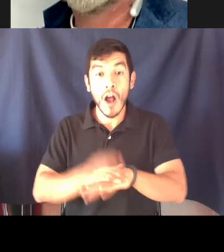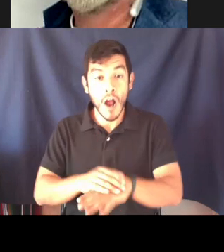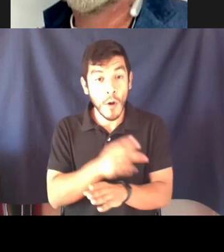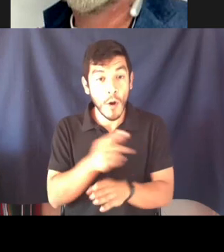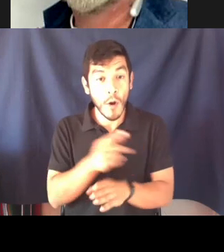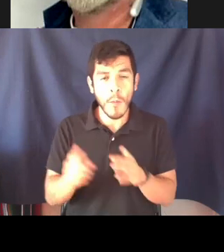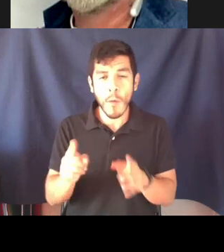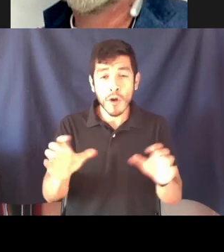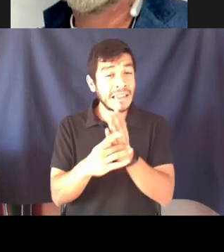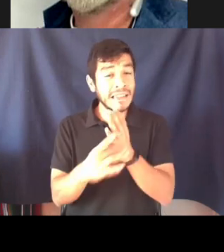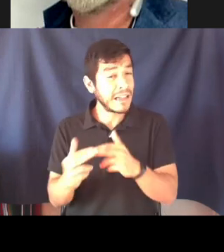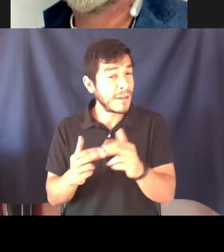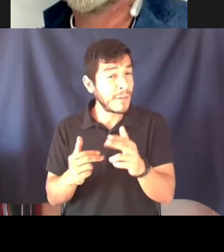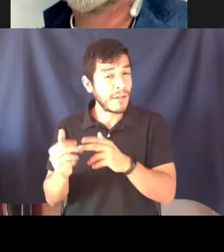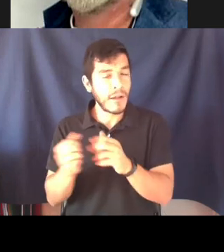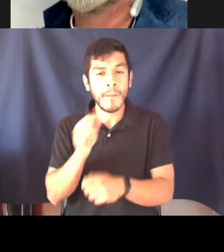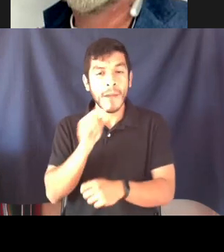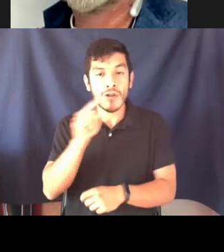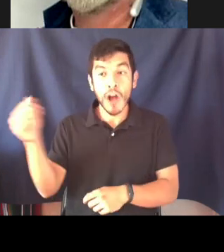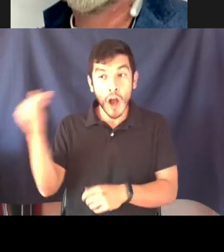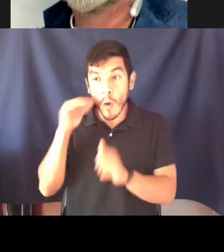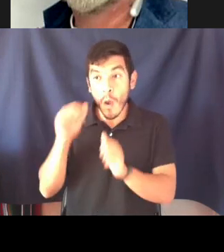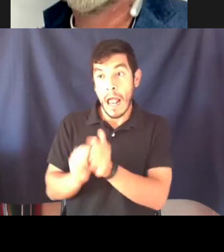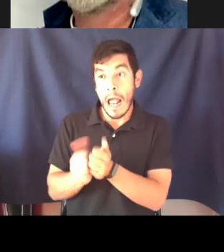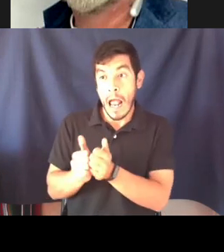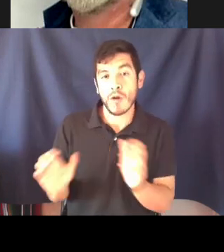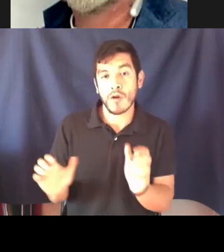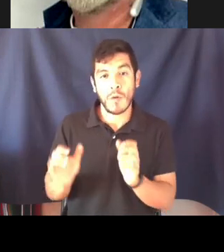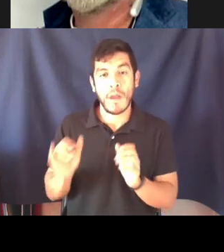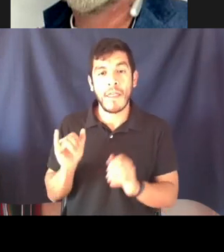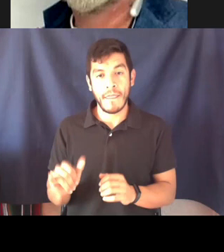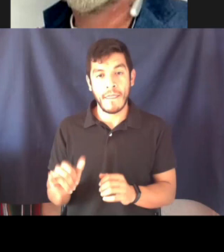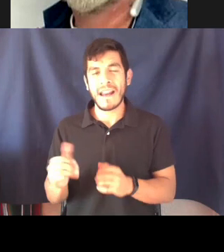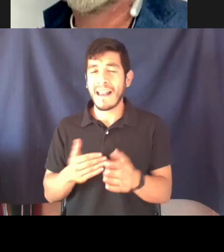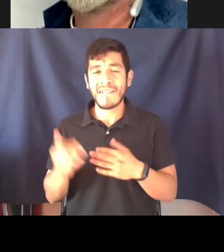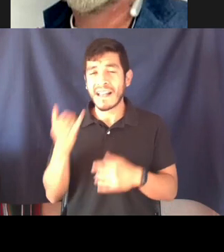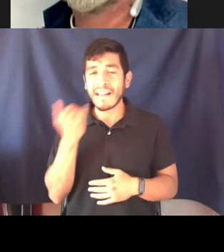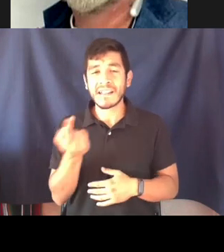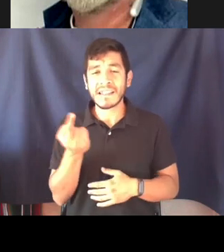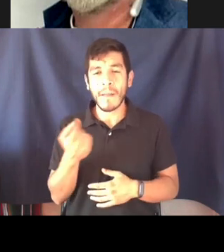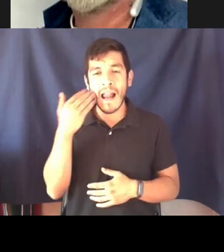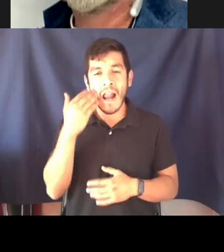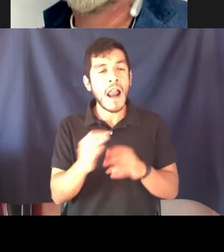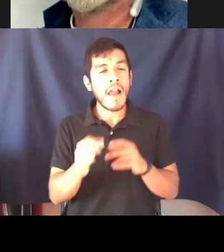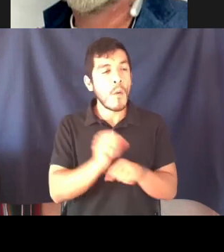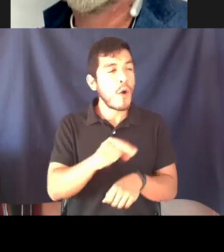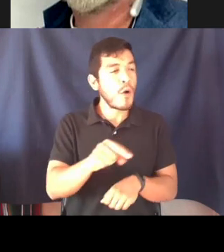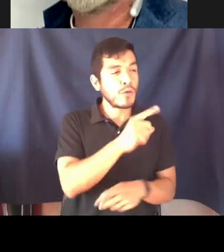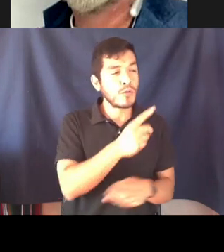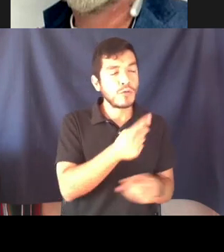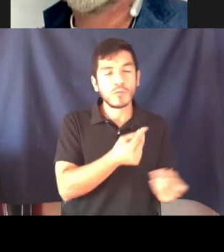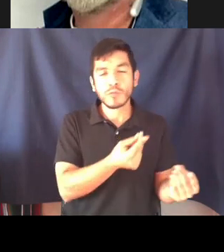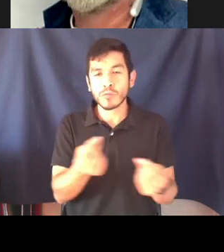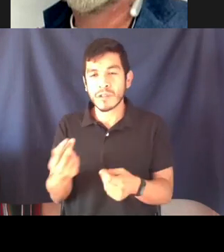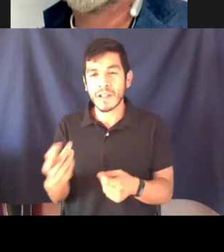do the activities. Even if it's something I think in a lot of the work that you all are doing, there is kind of a set flow to